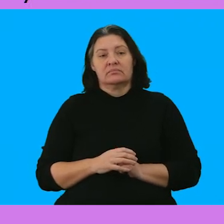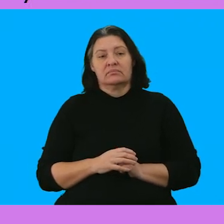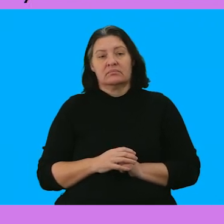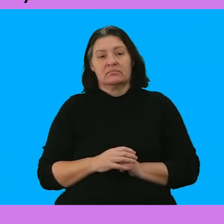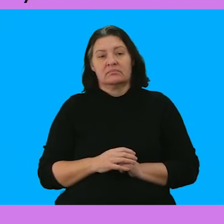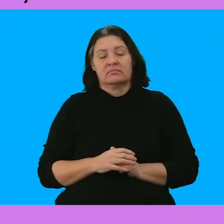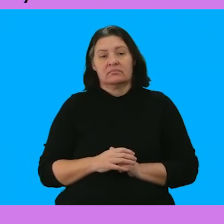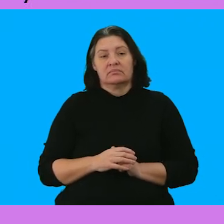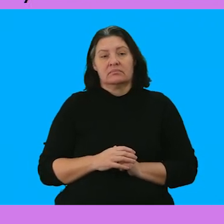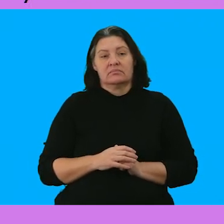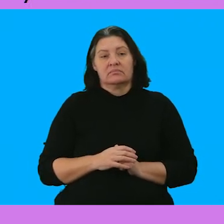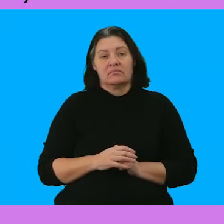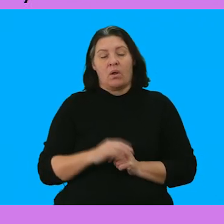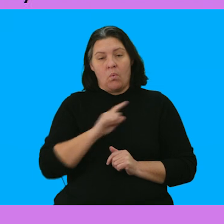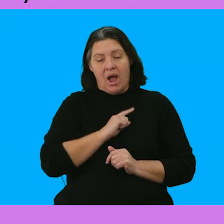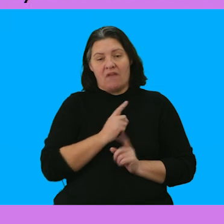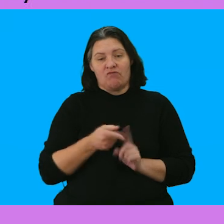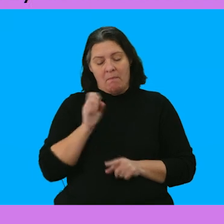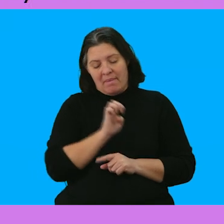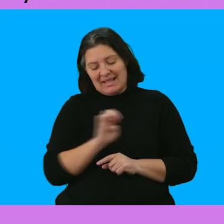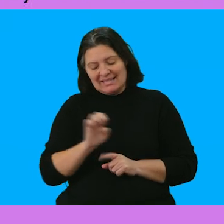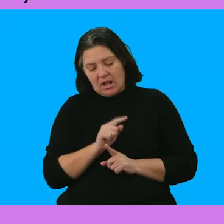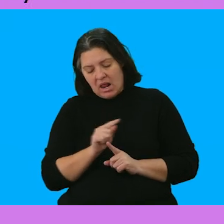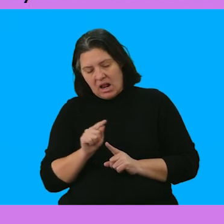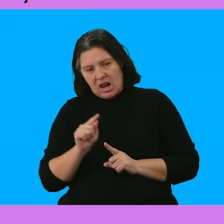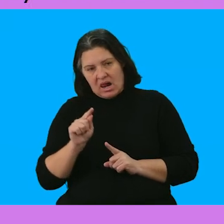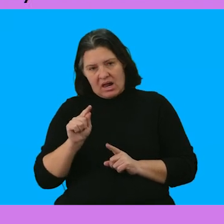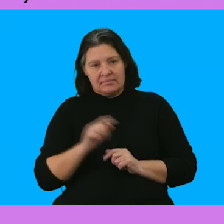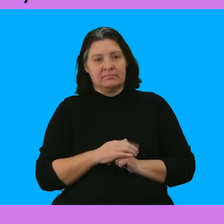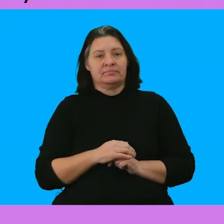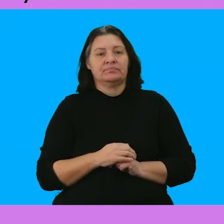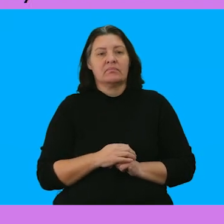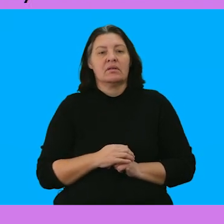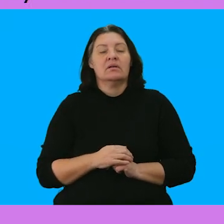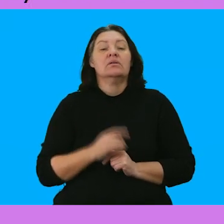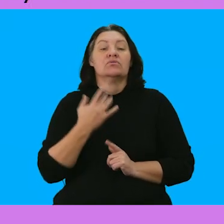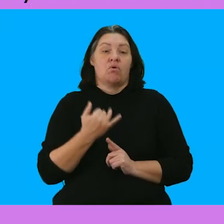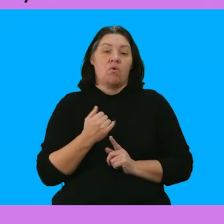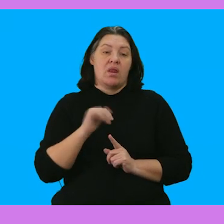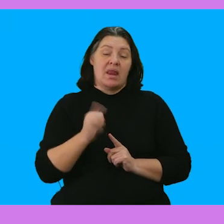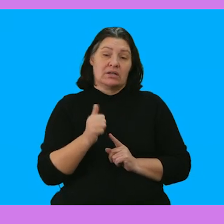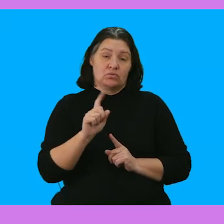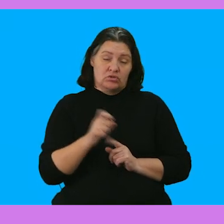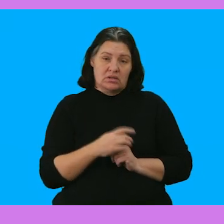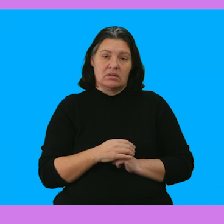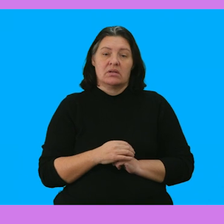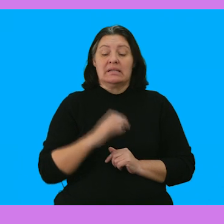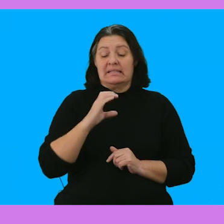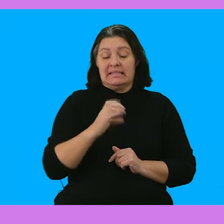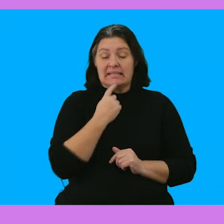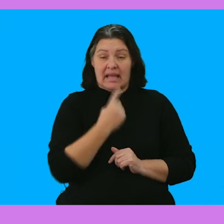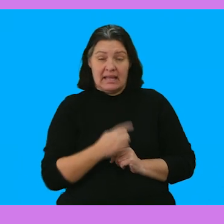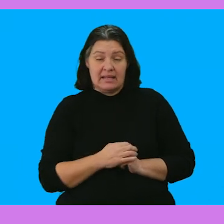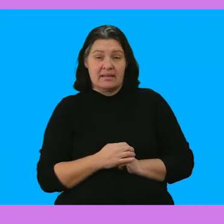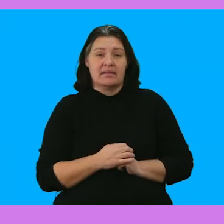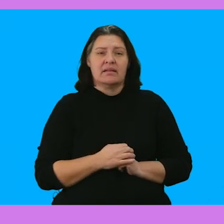will be Mossel Bay. Are we clear on that one? All right, let us now look at our next question. Question